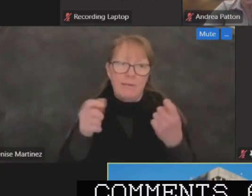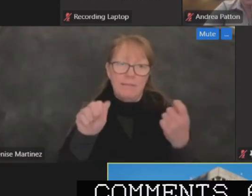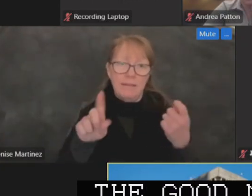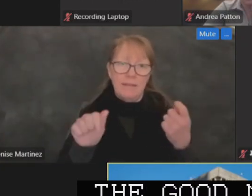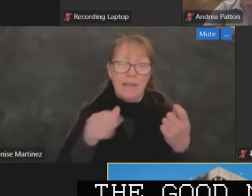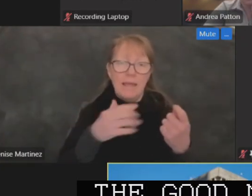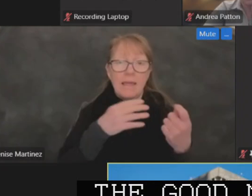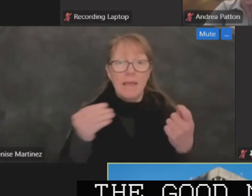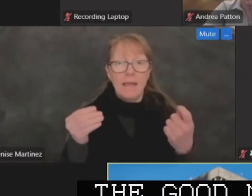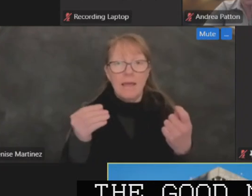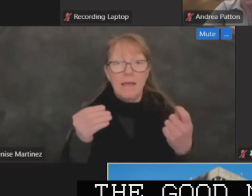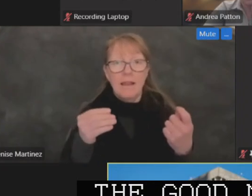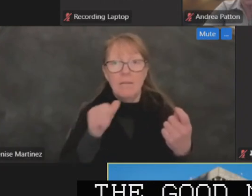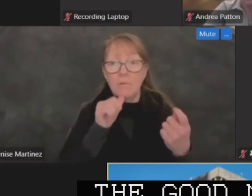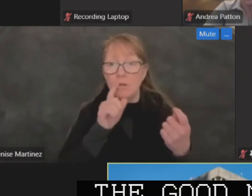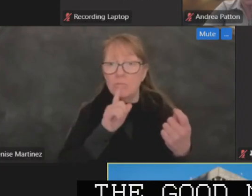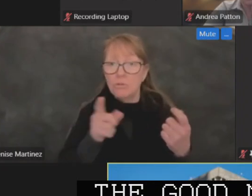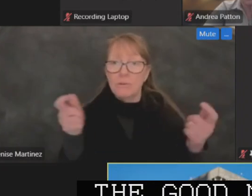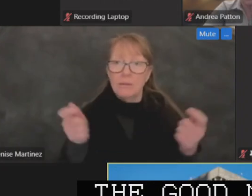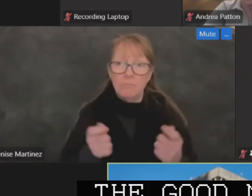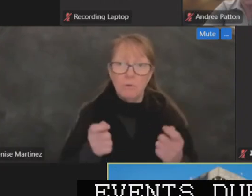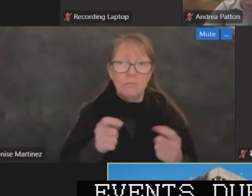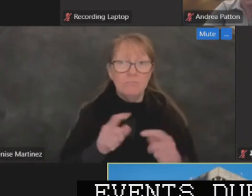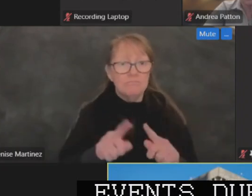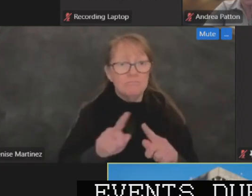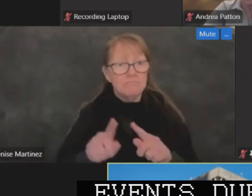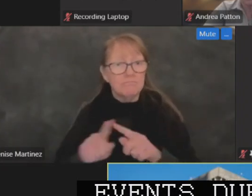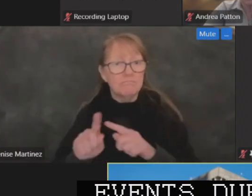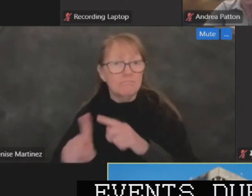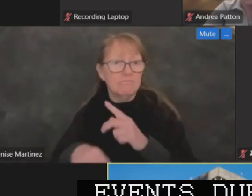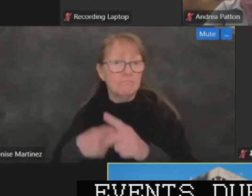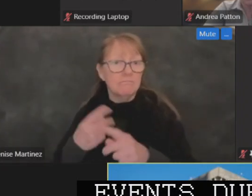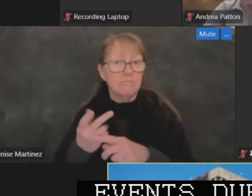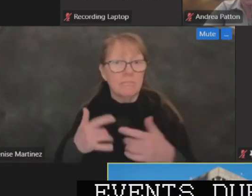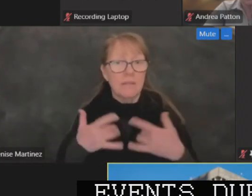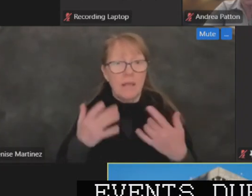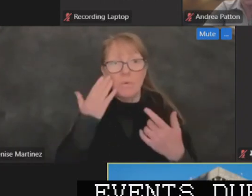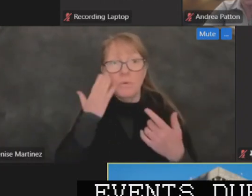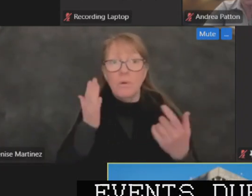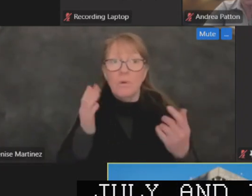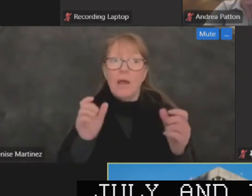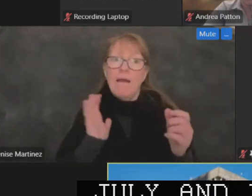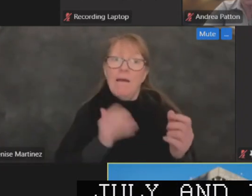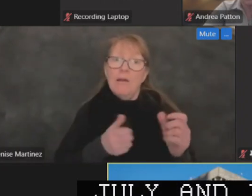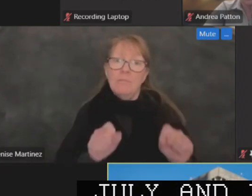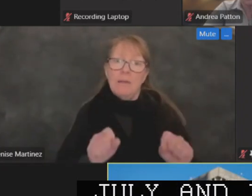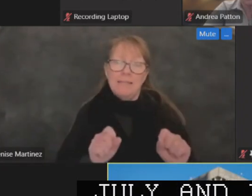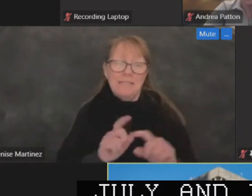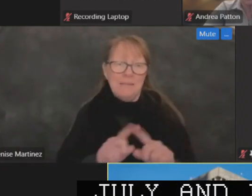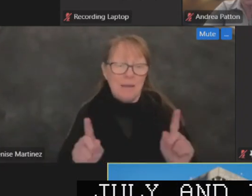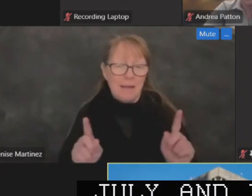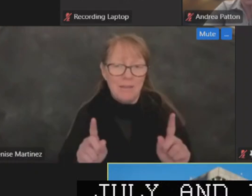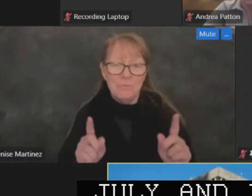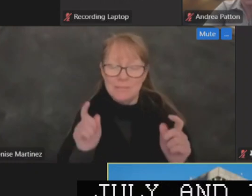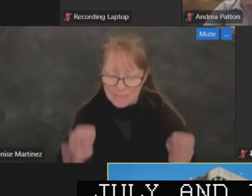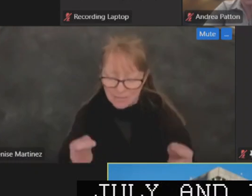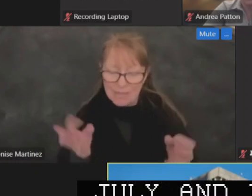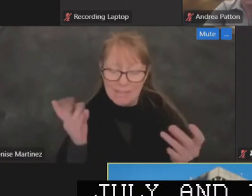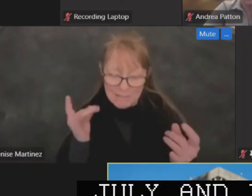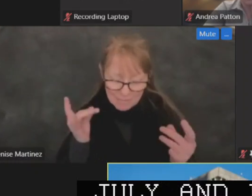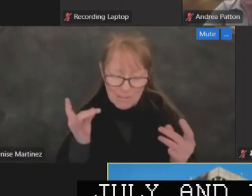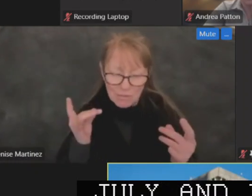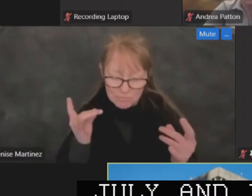can pull together some other type of event. We can look at that. I don't know how much capacity we have, but we'll definitely think about that in planning